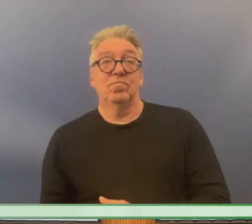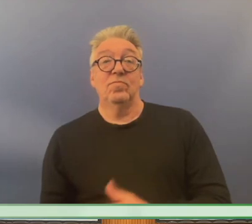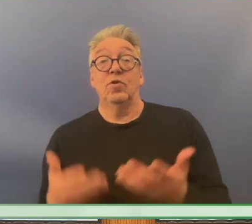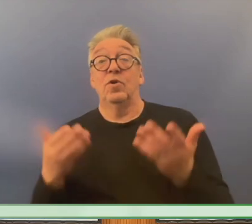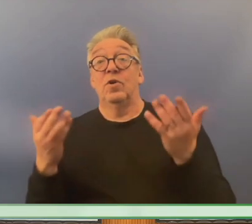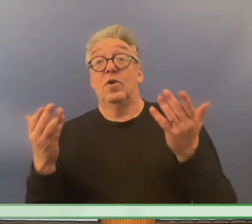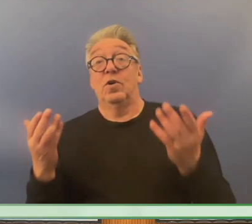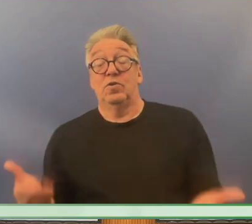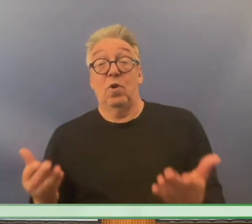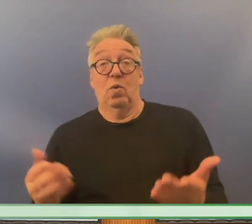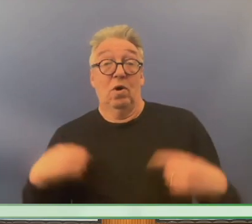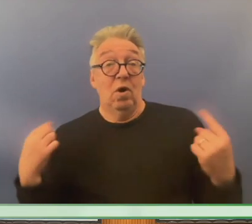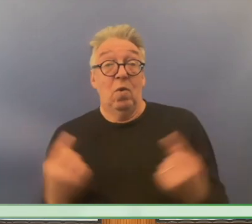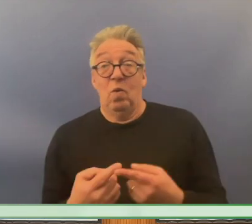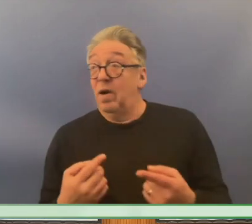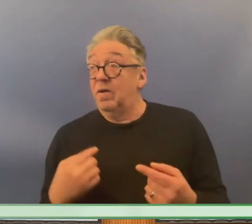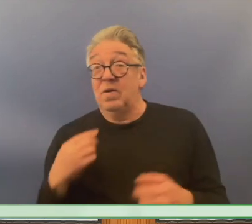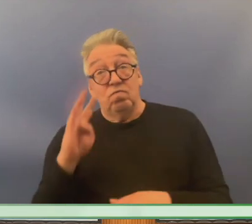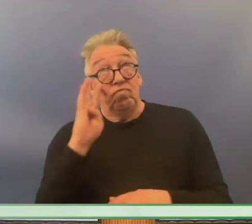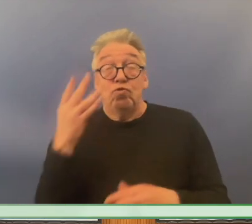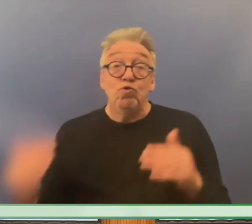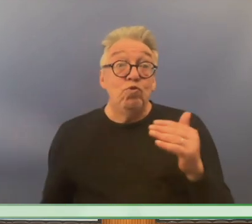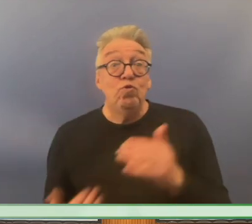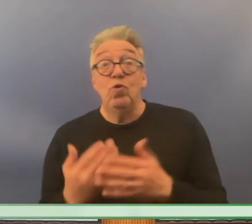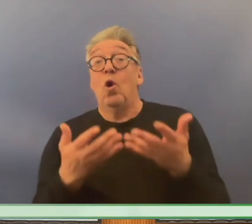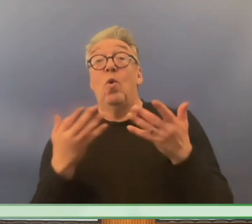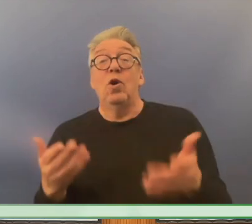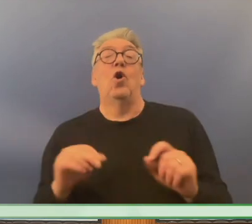our innovation is a social innovation.